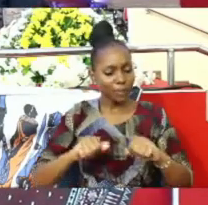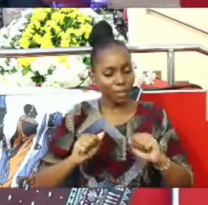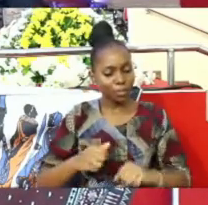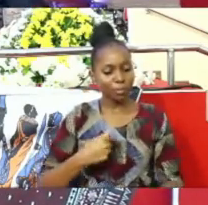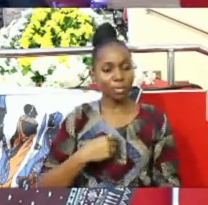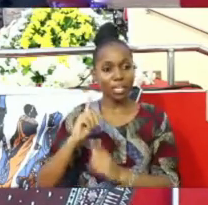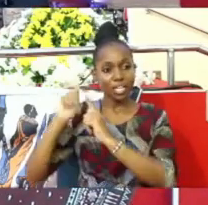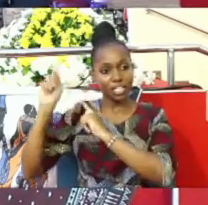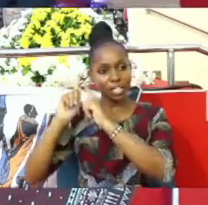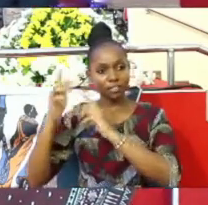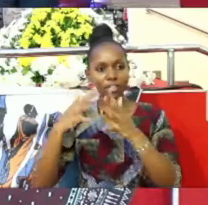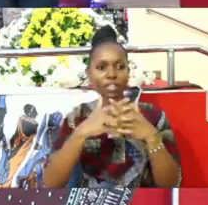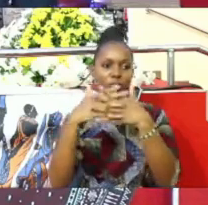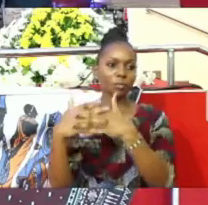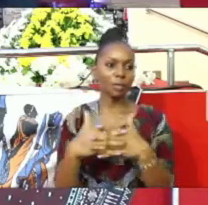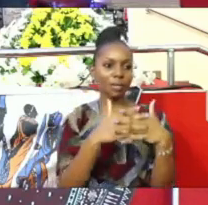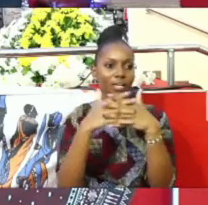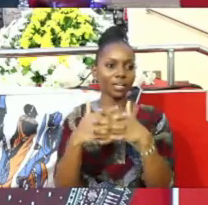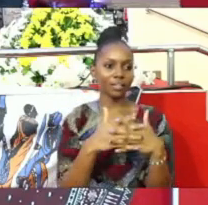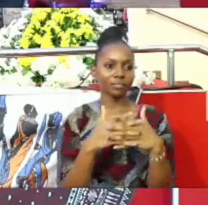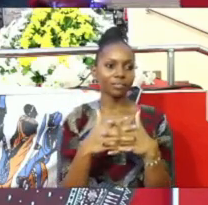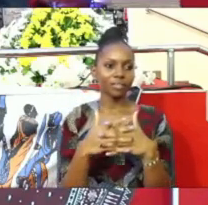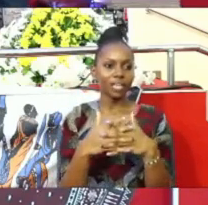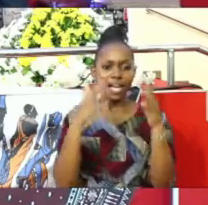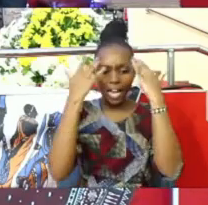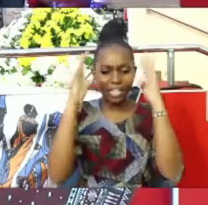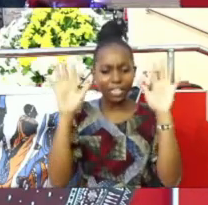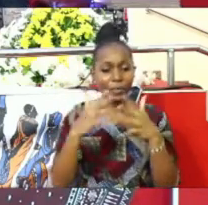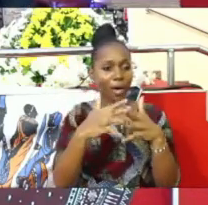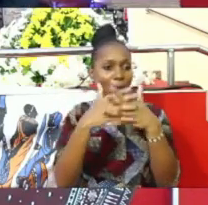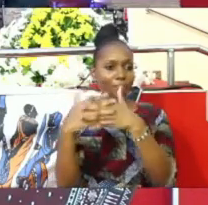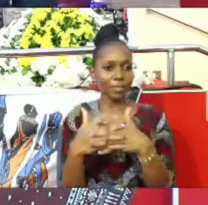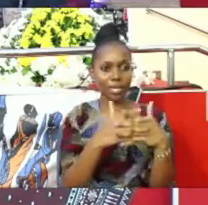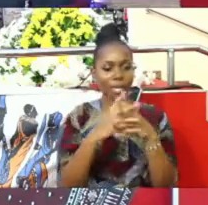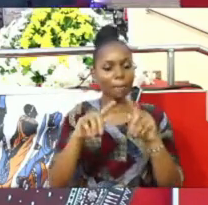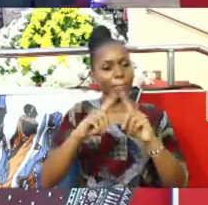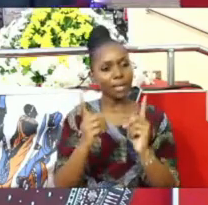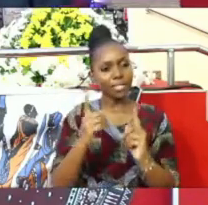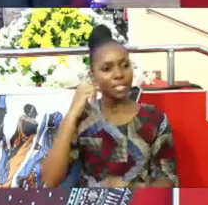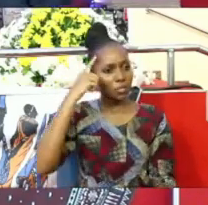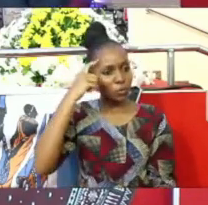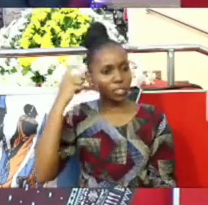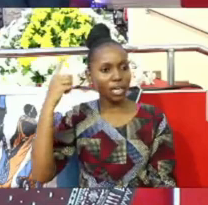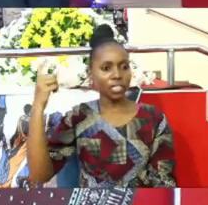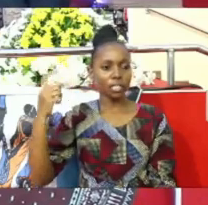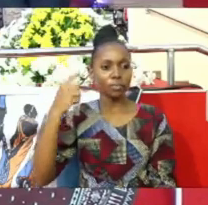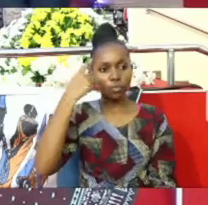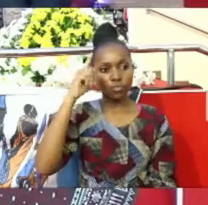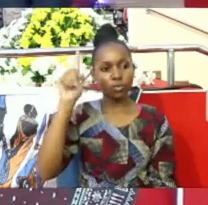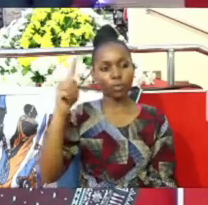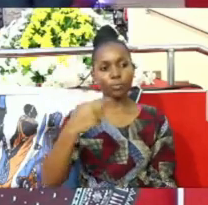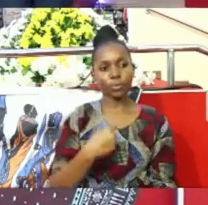Amerikani iko wapi. But there was a dream in me. Lakini pakawa na there was a well of hope in me. Pakawa na tumaini ndani